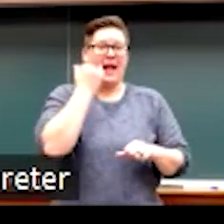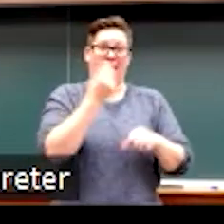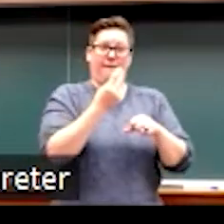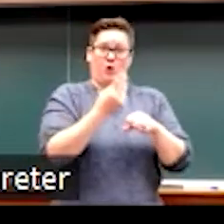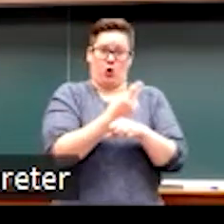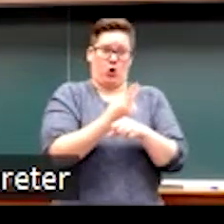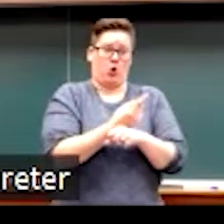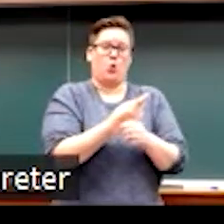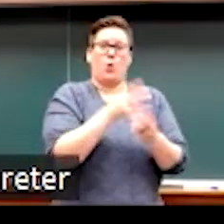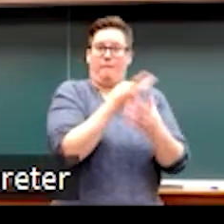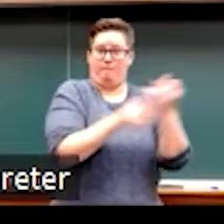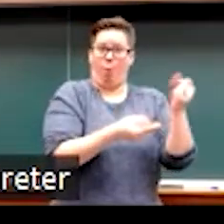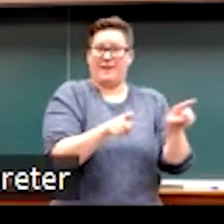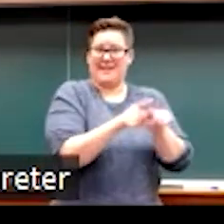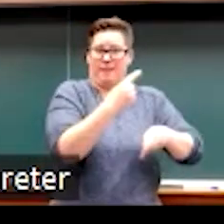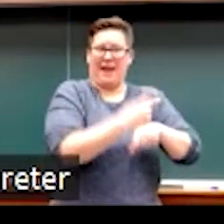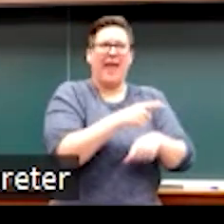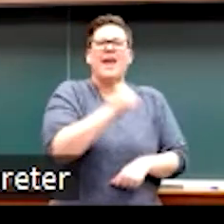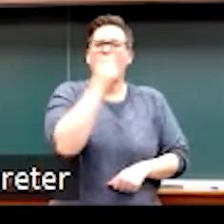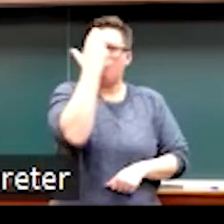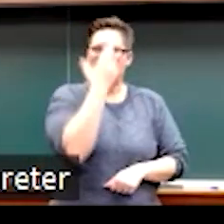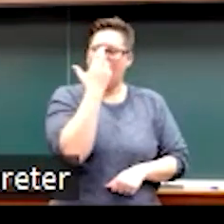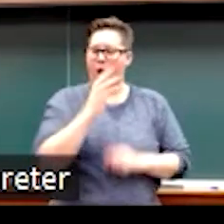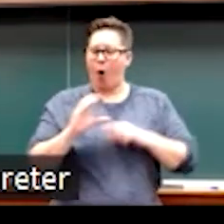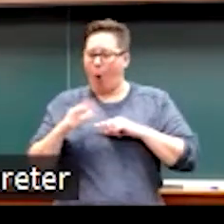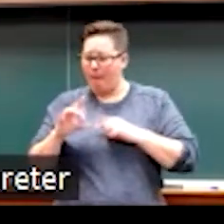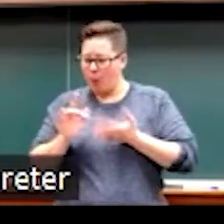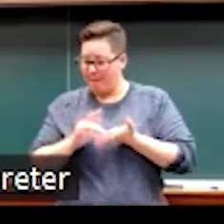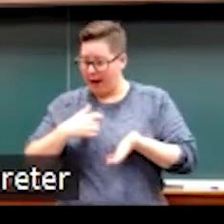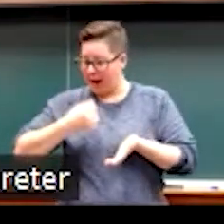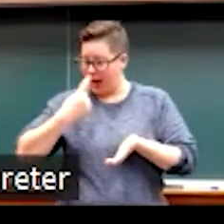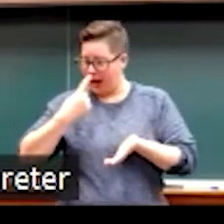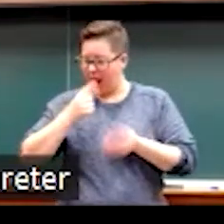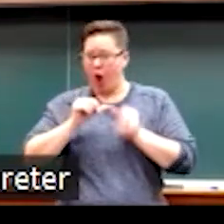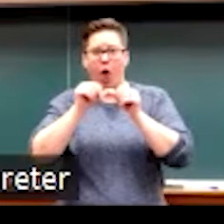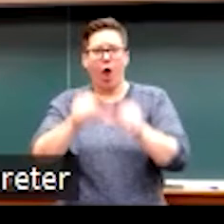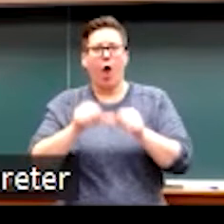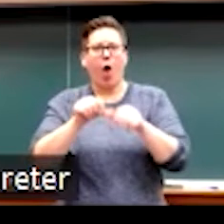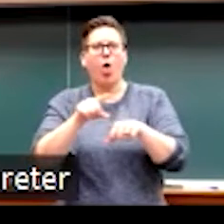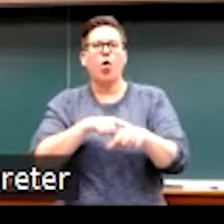group doesn't necessarily realize that some of the opioid medications that they take are long